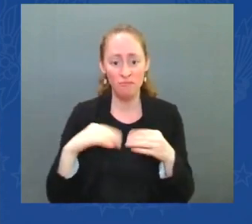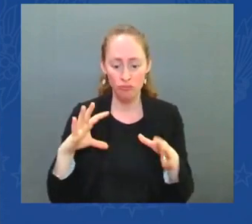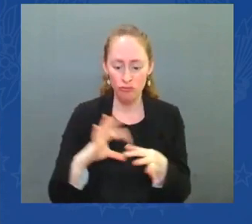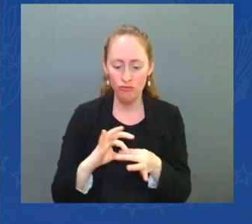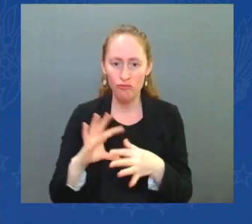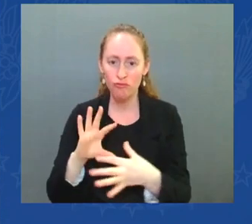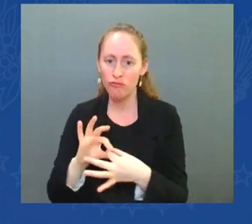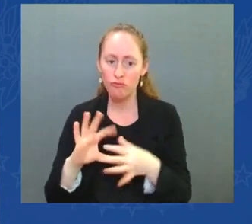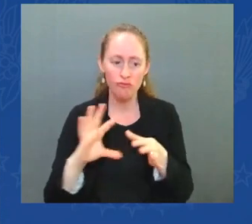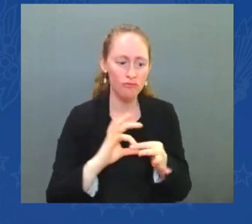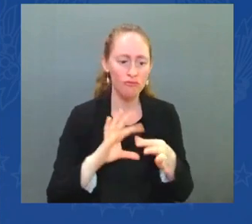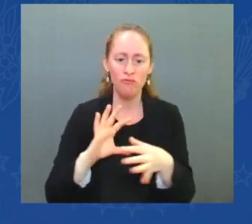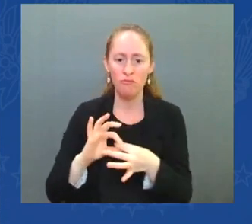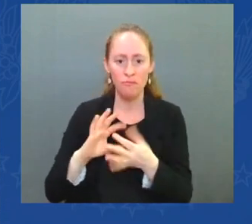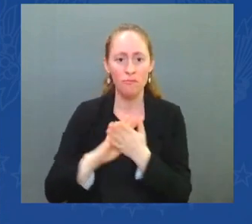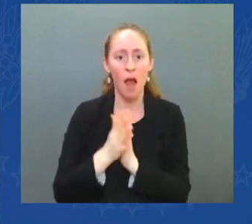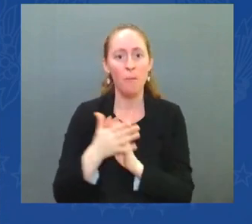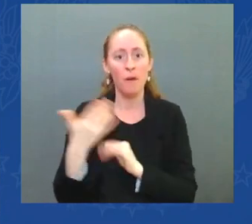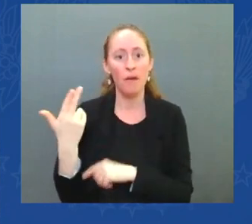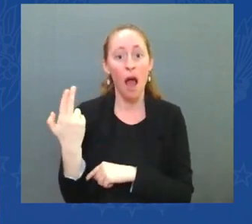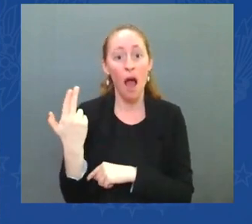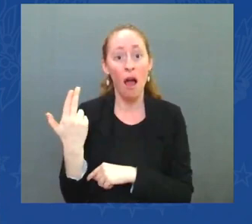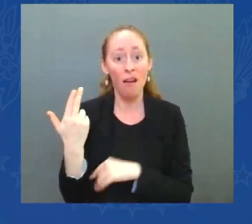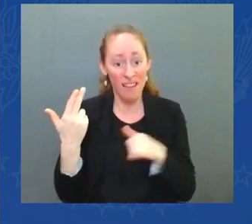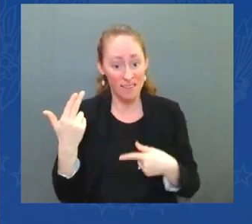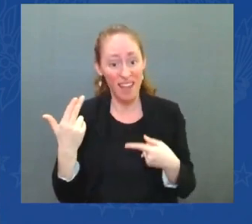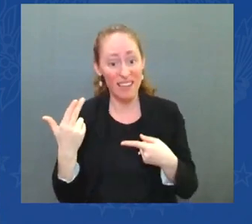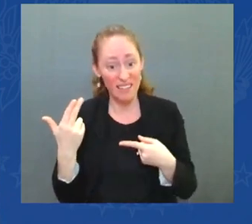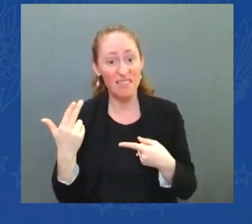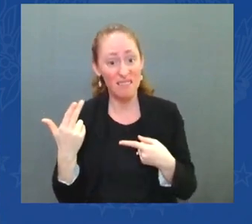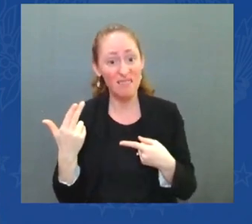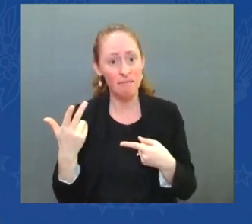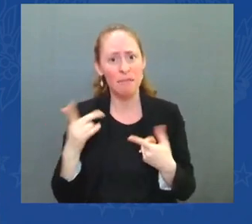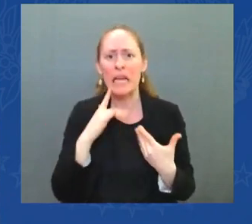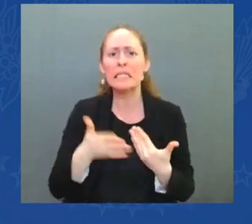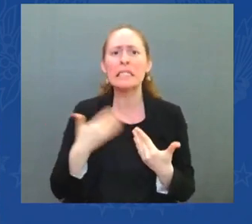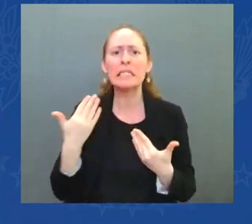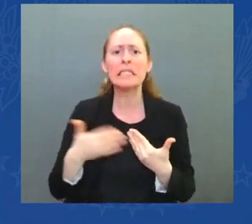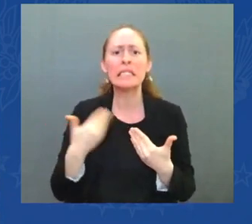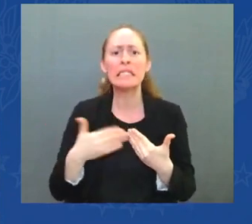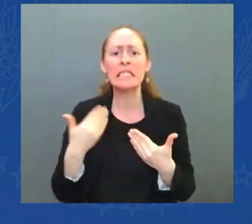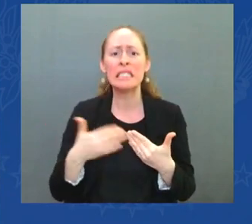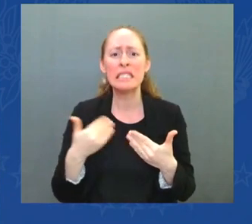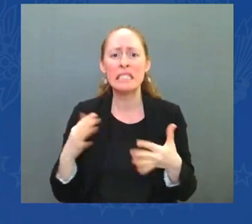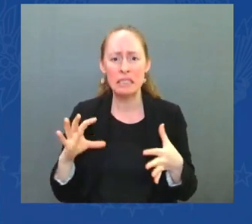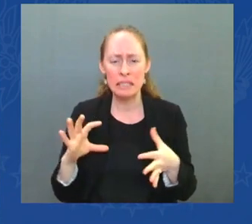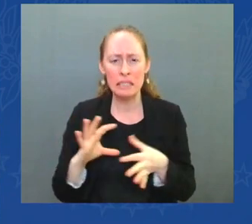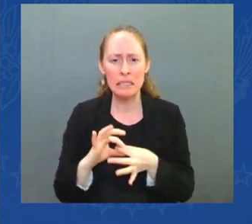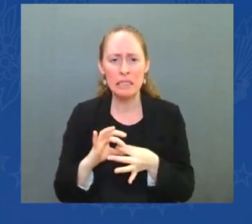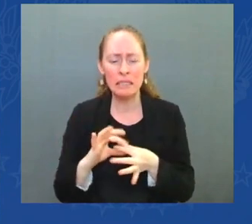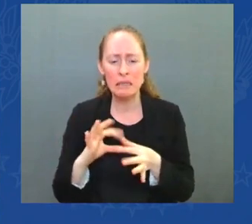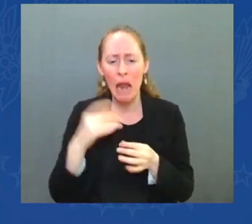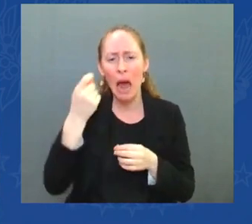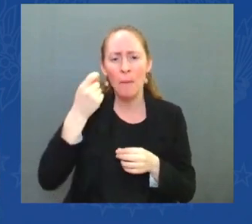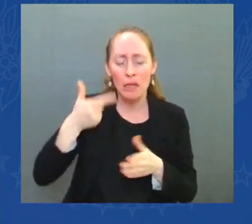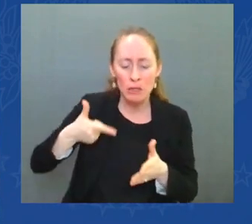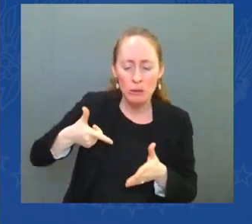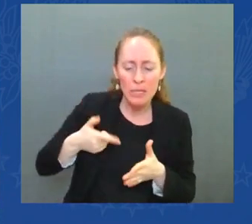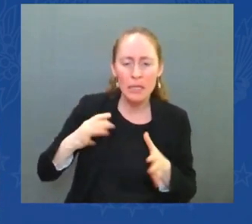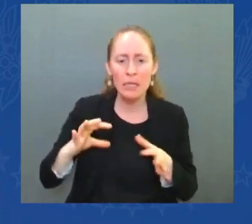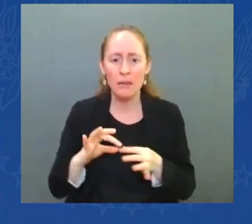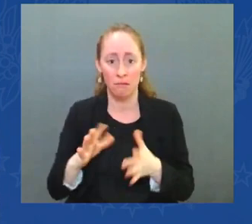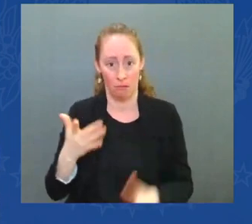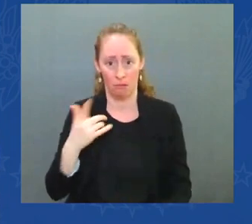together. A little drill, hand drill at home. Doesn't take very long.